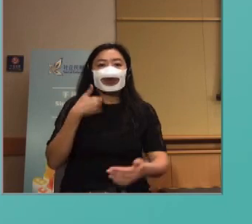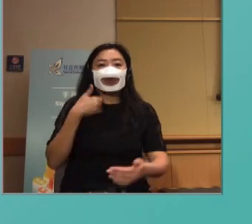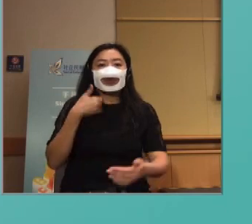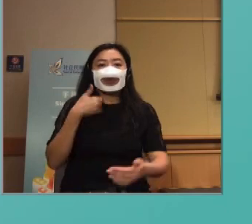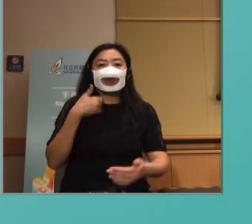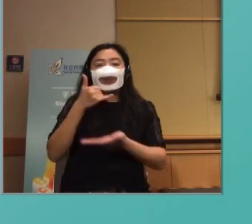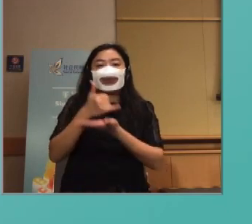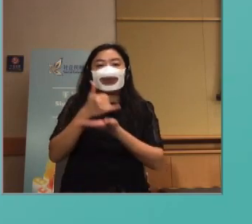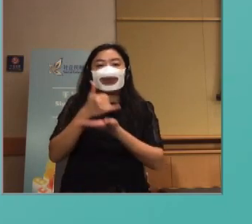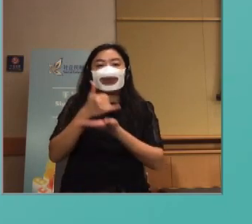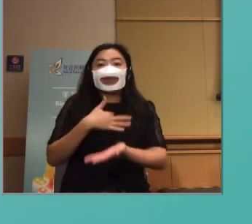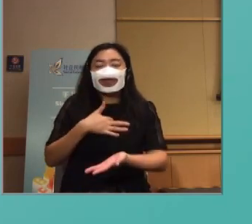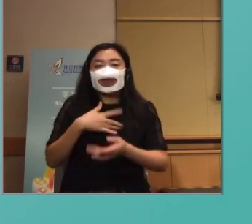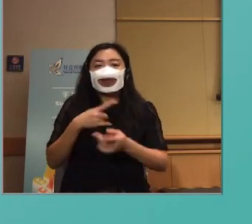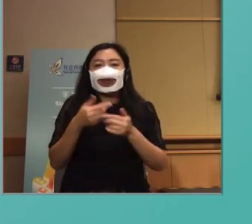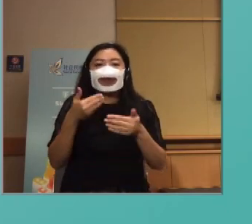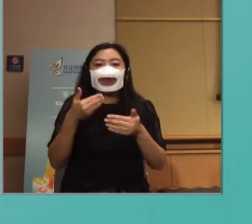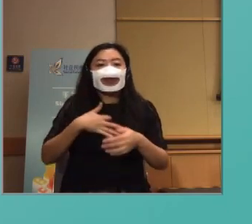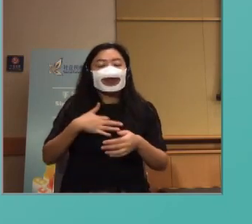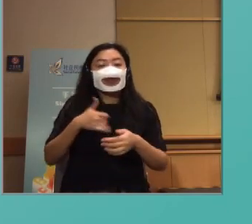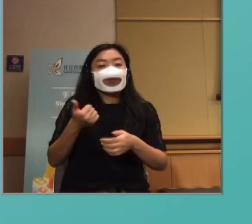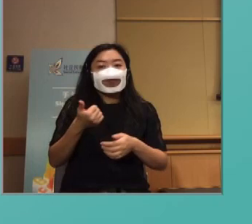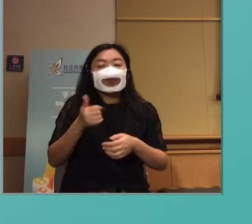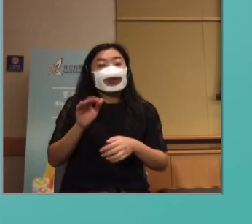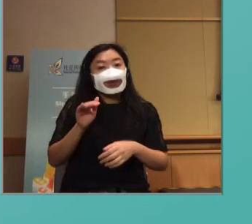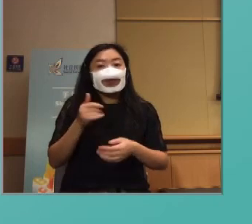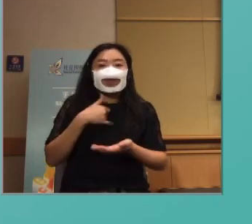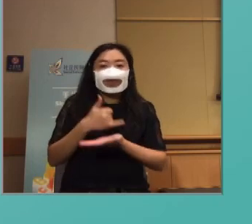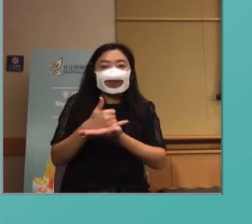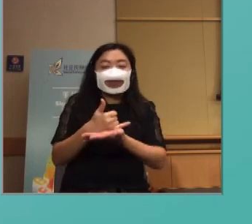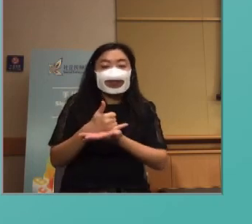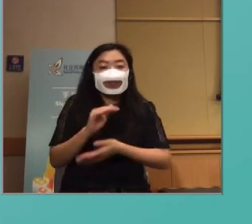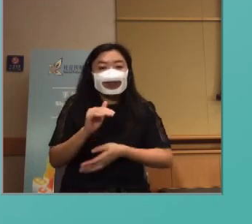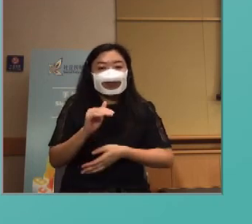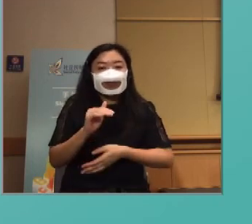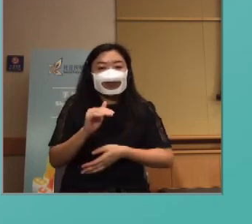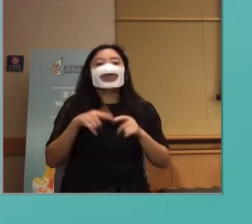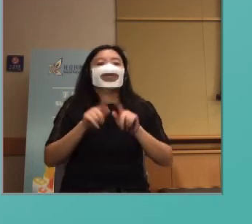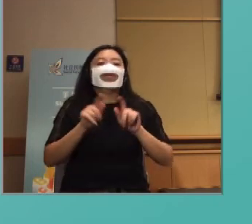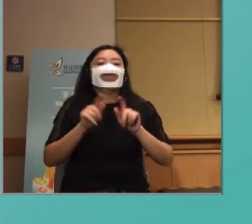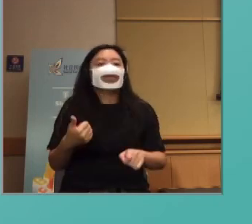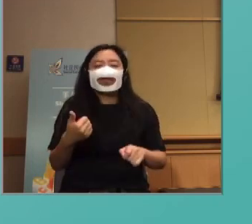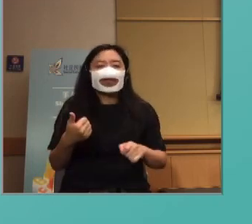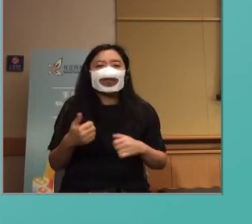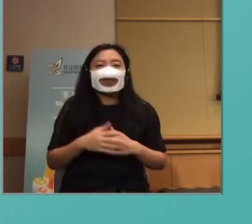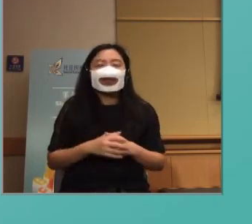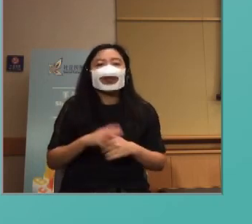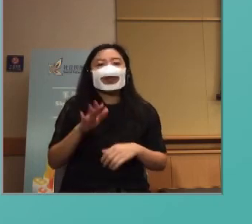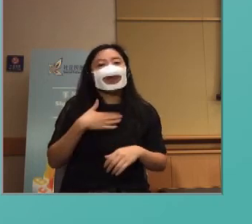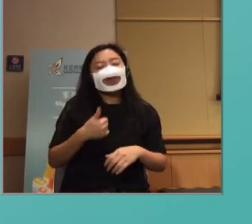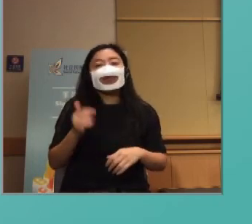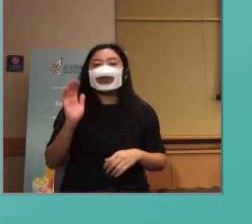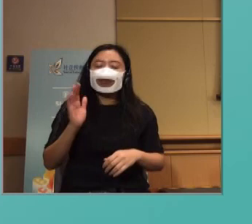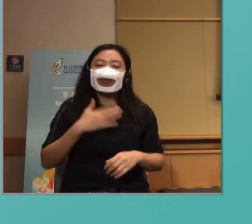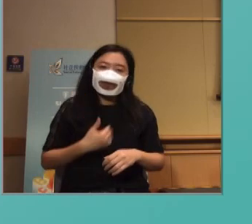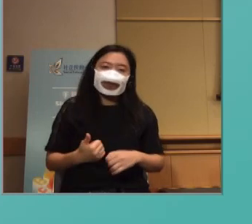No? Yes? No? This is okay? This is okay? Yes, you look great. Fantastic. Hi, guys. Hope you had a